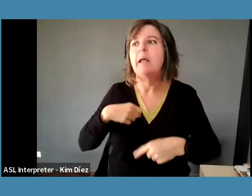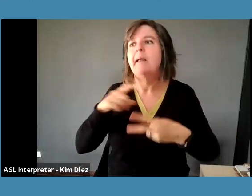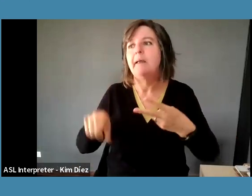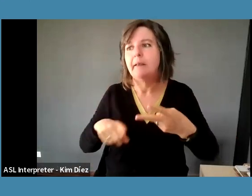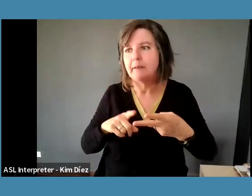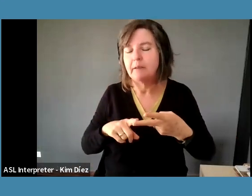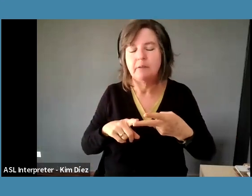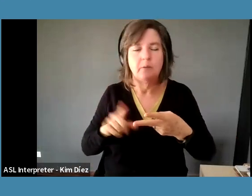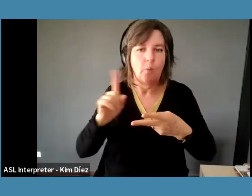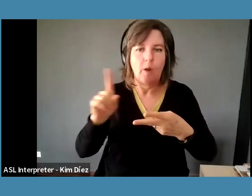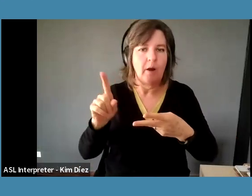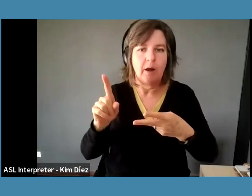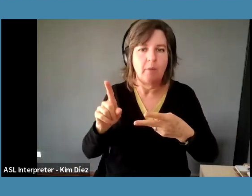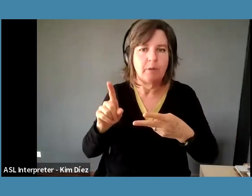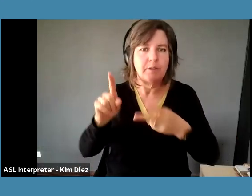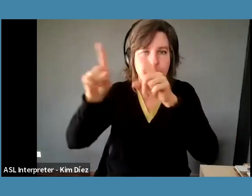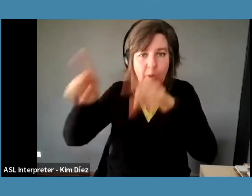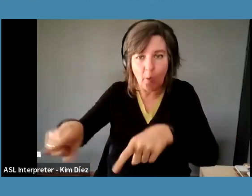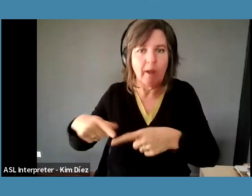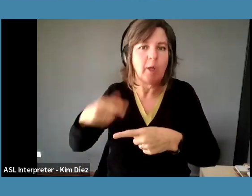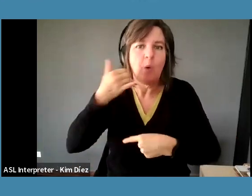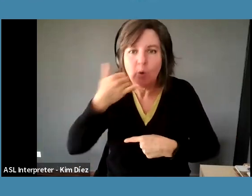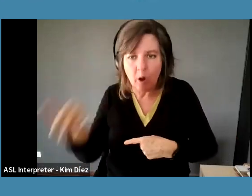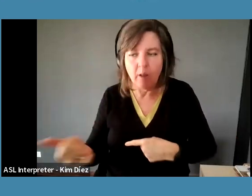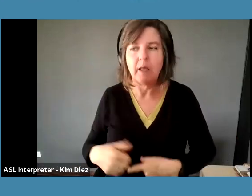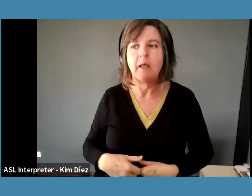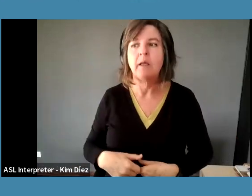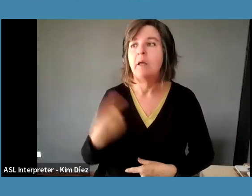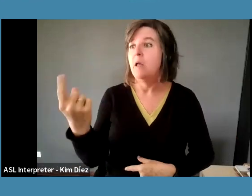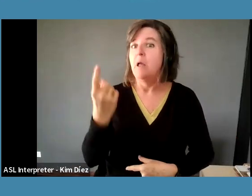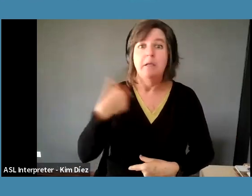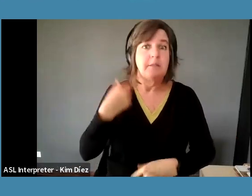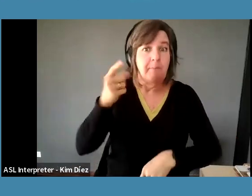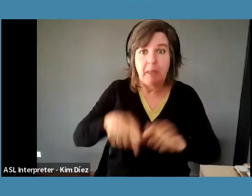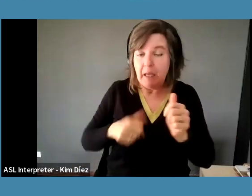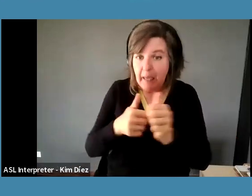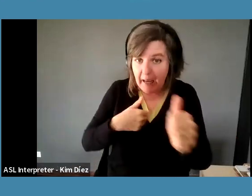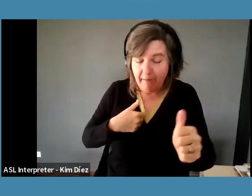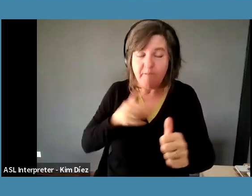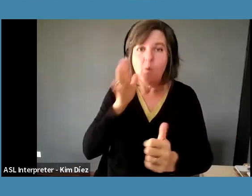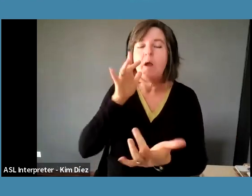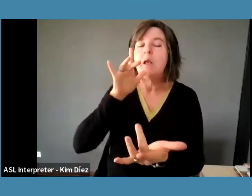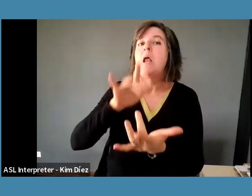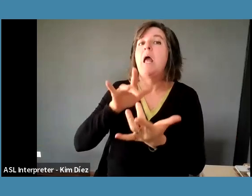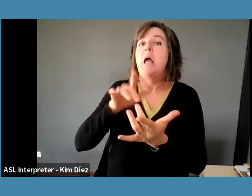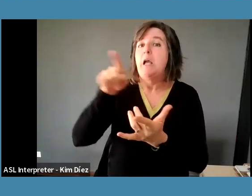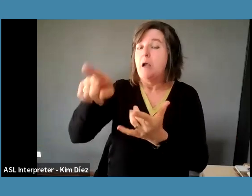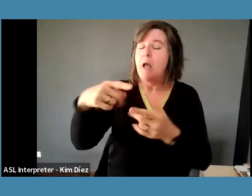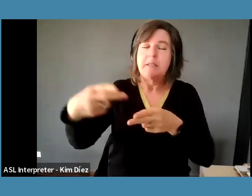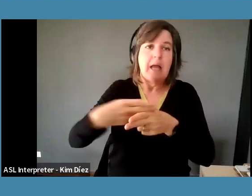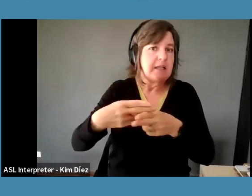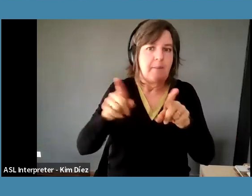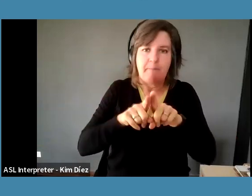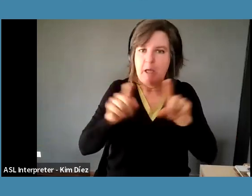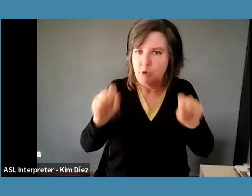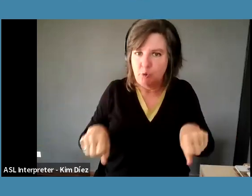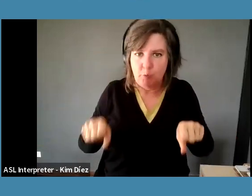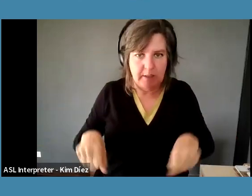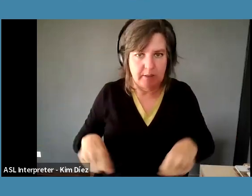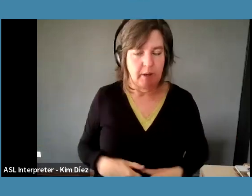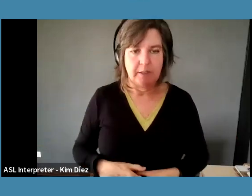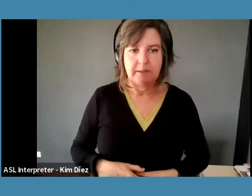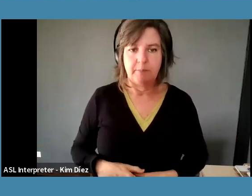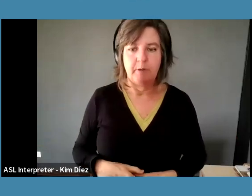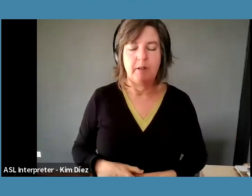the hearing, something totally unavoidable, I would get in touch with them as soon as possible.